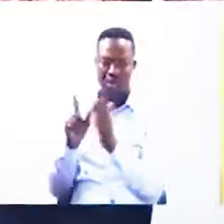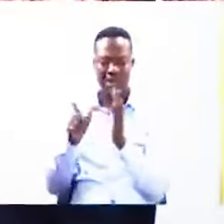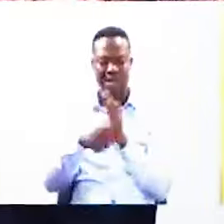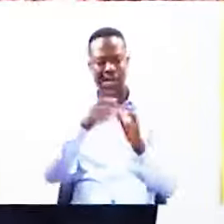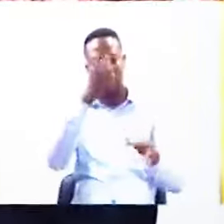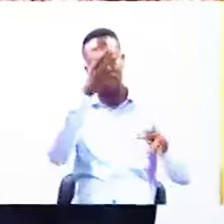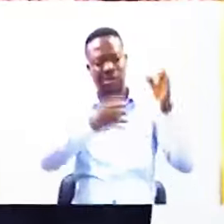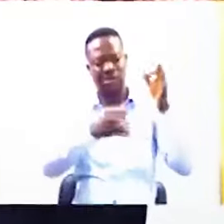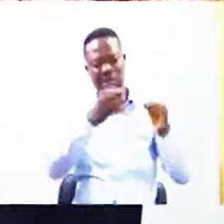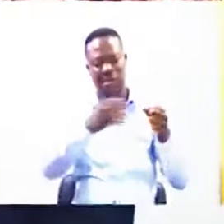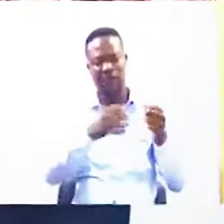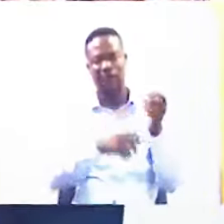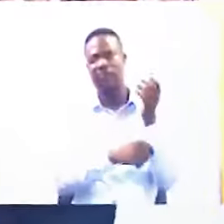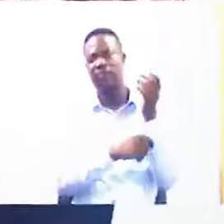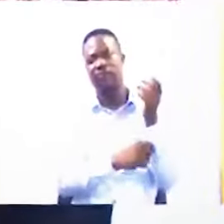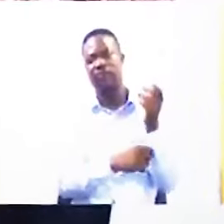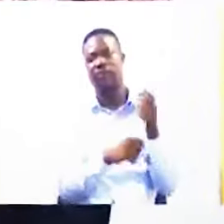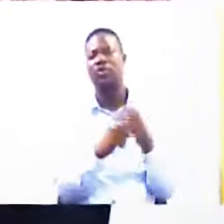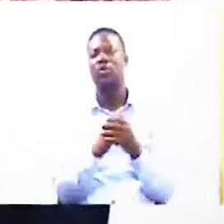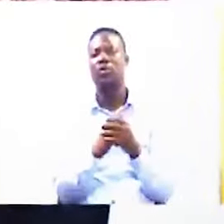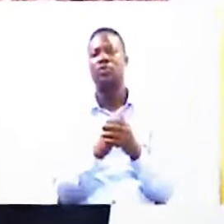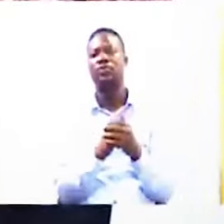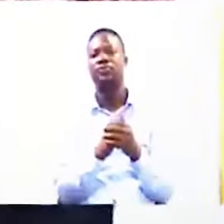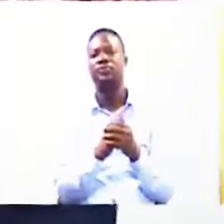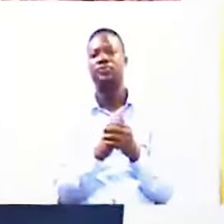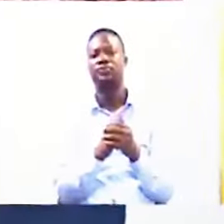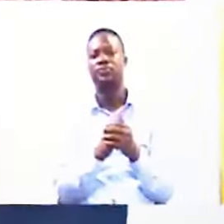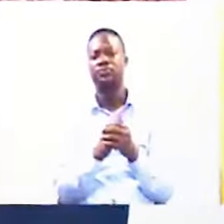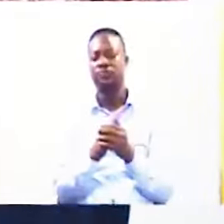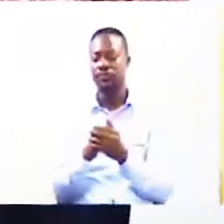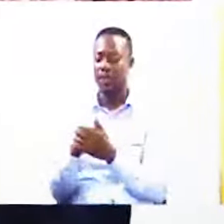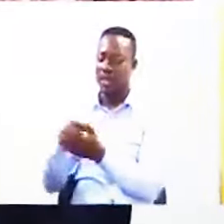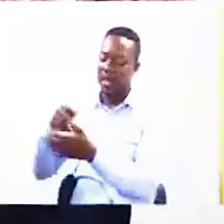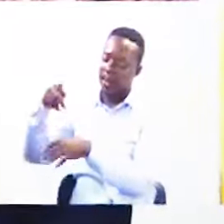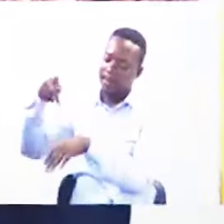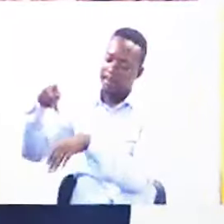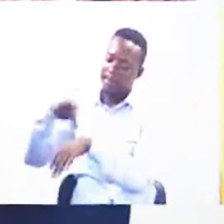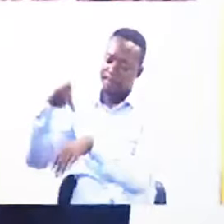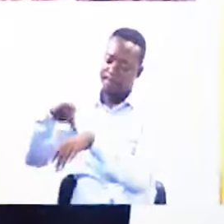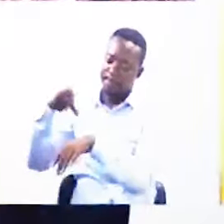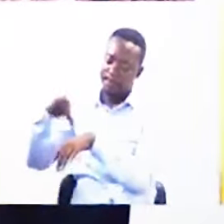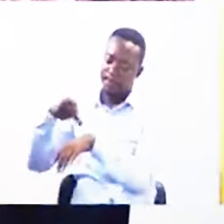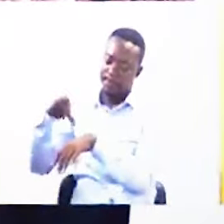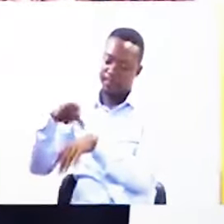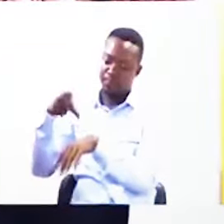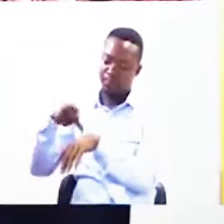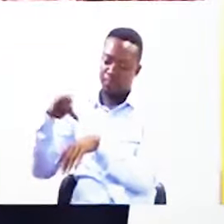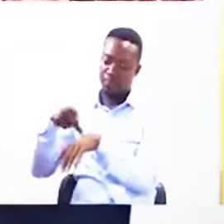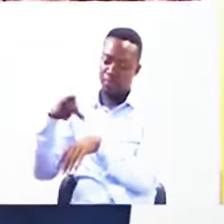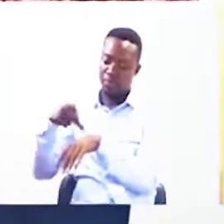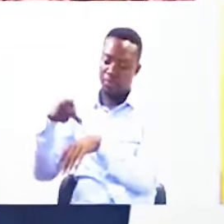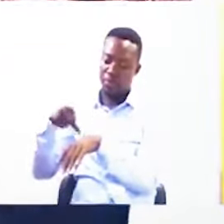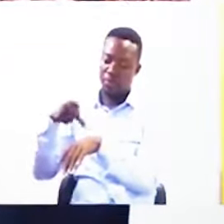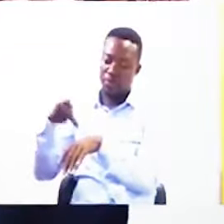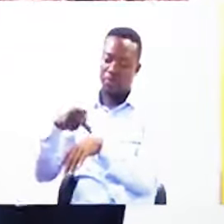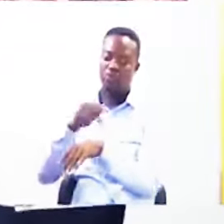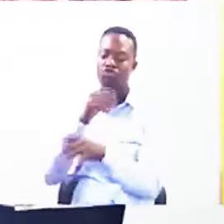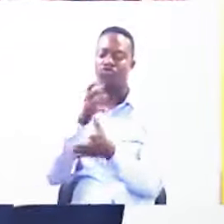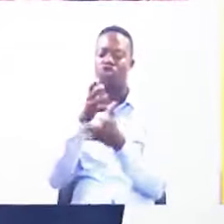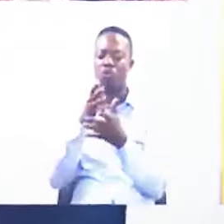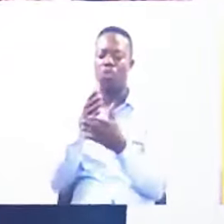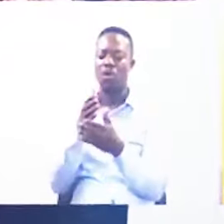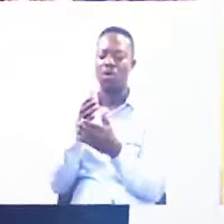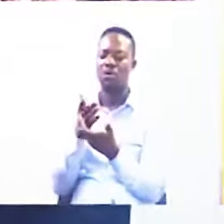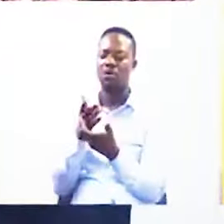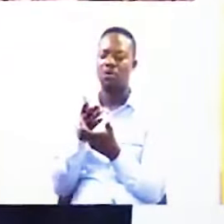biara bim. Now, Peter obviously did not want to offend these men who have come from Jerusalem, friends of James.